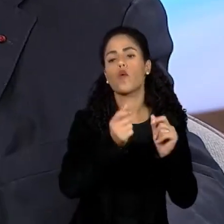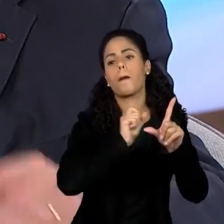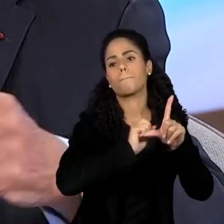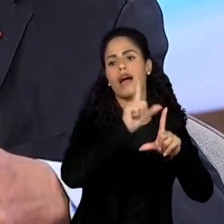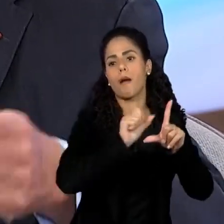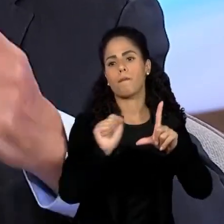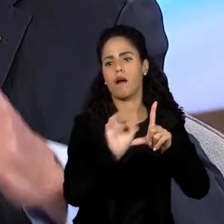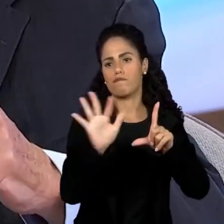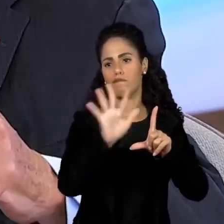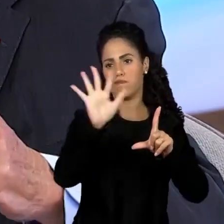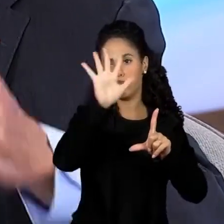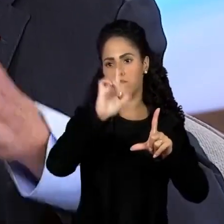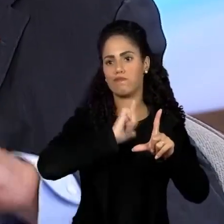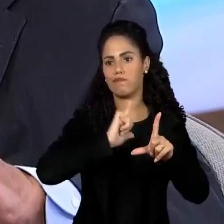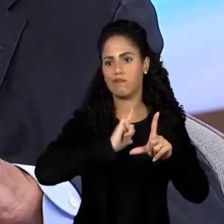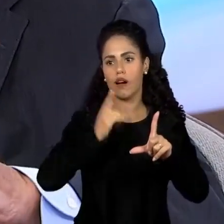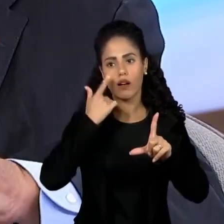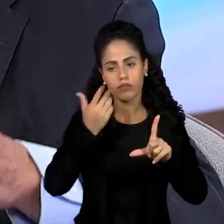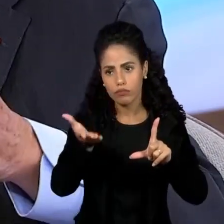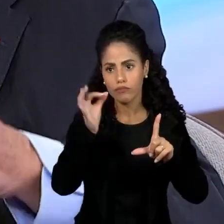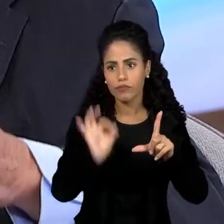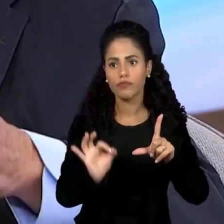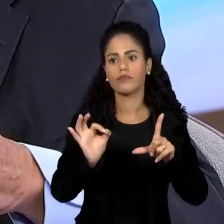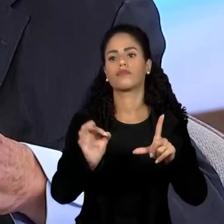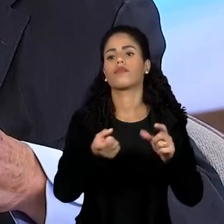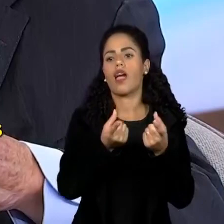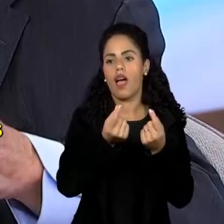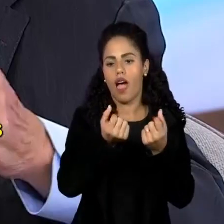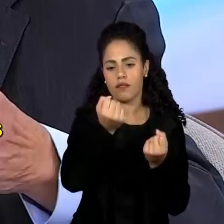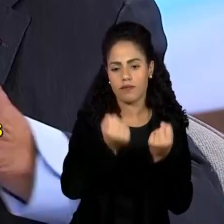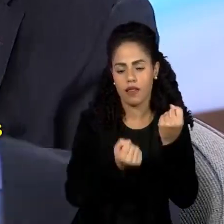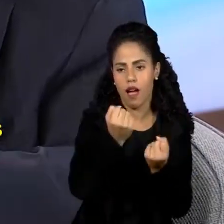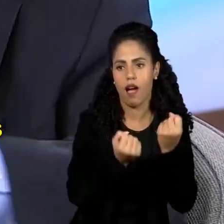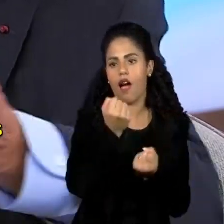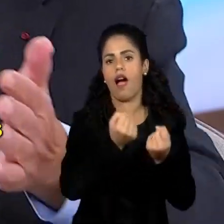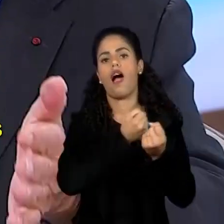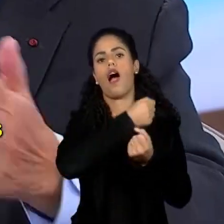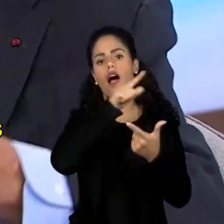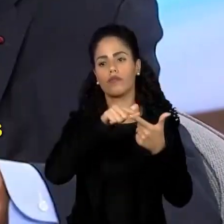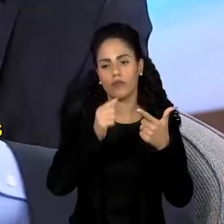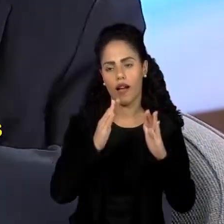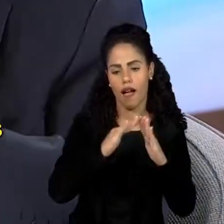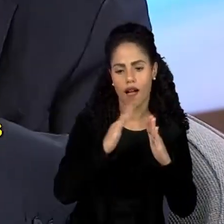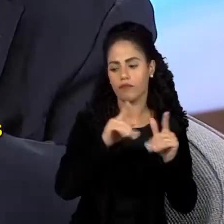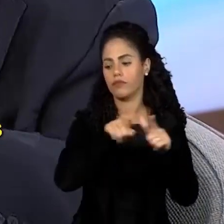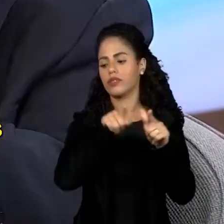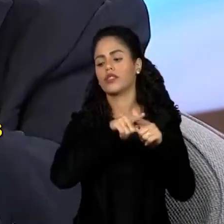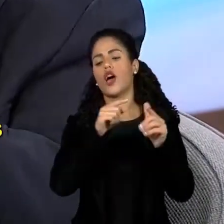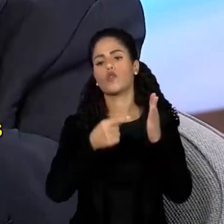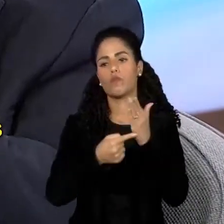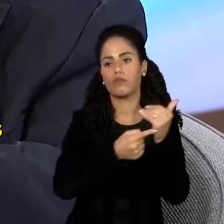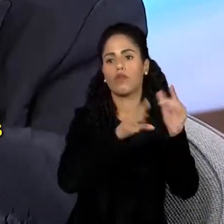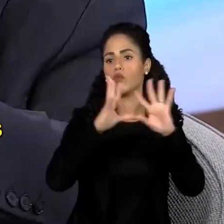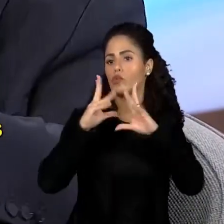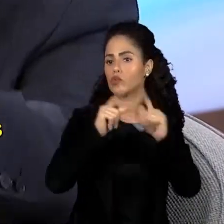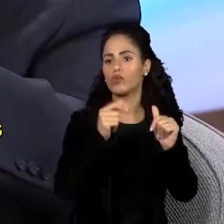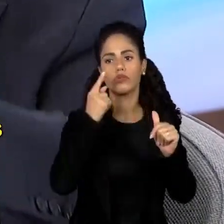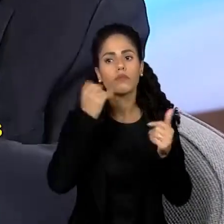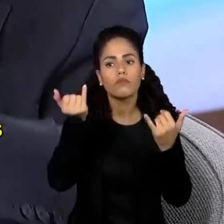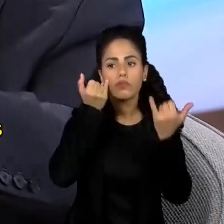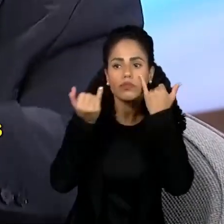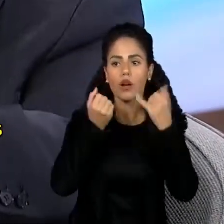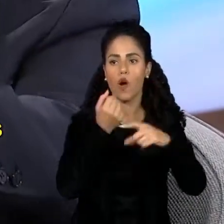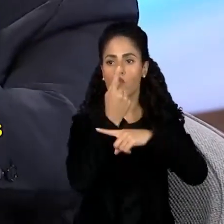inflation. Chips, automobiles. In the beginning of the inflation, you could see in the data, about 1/3